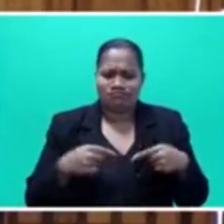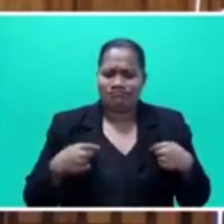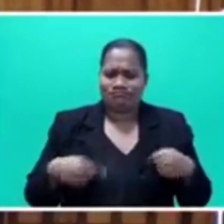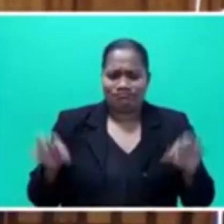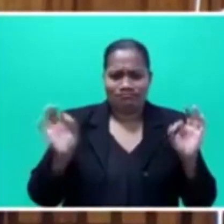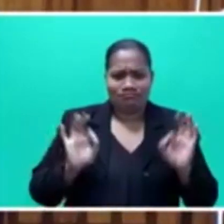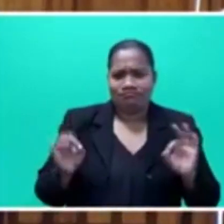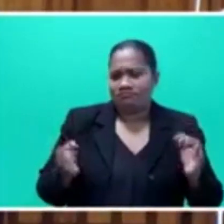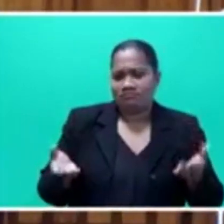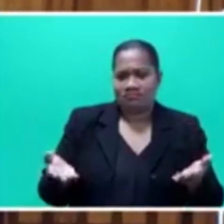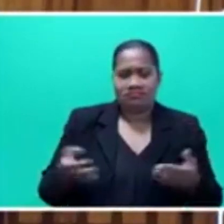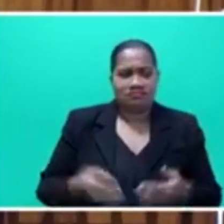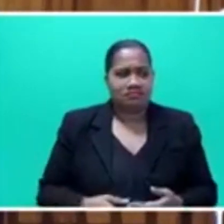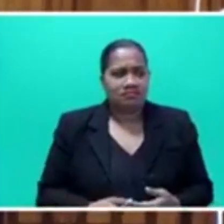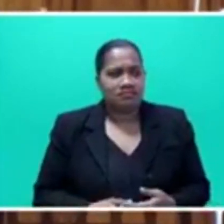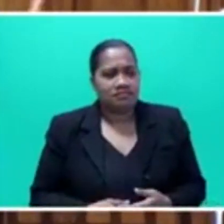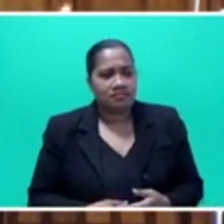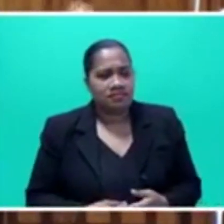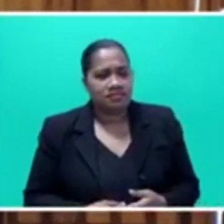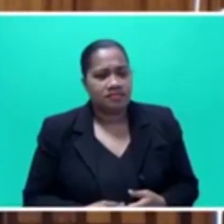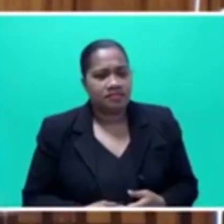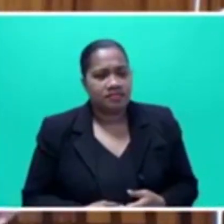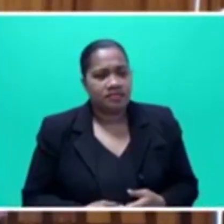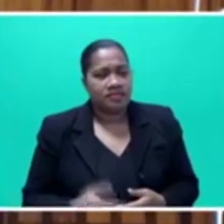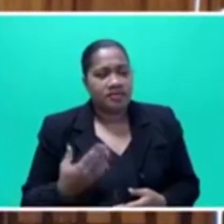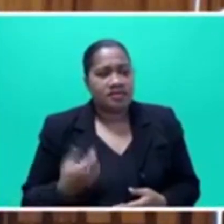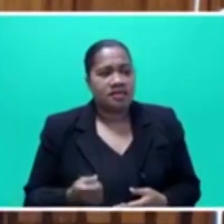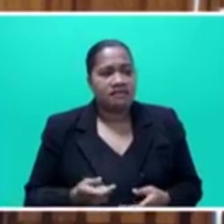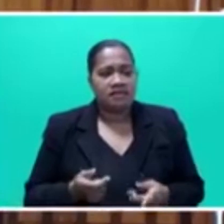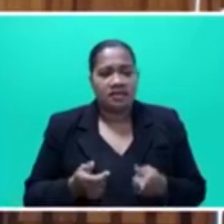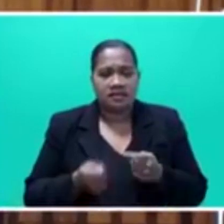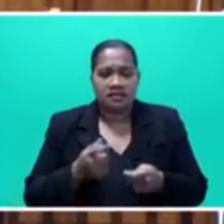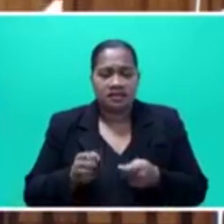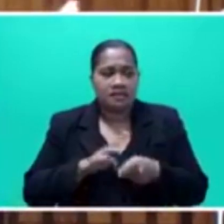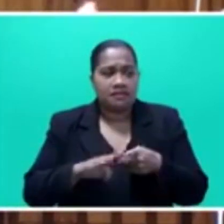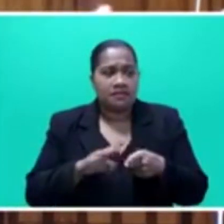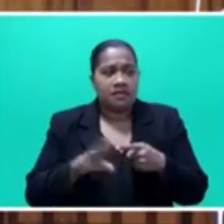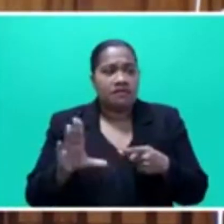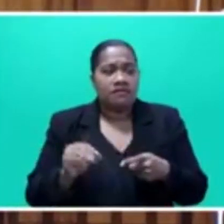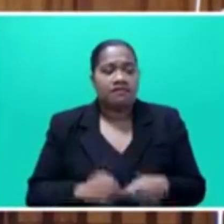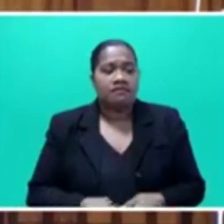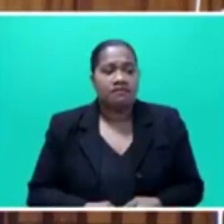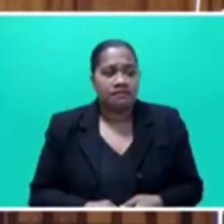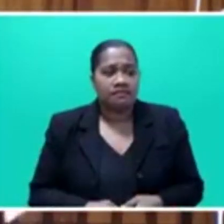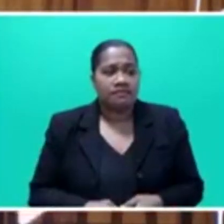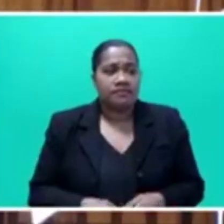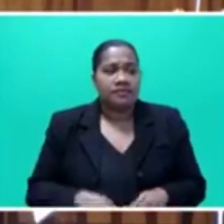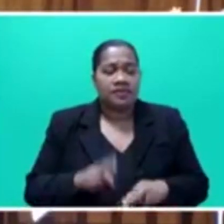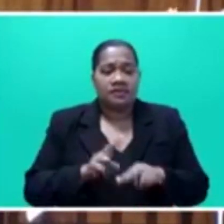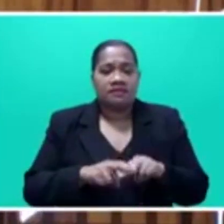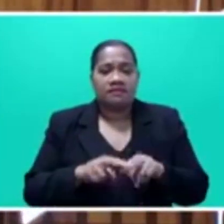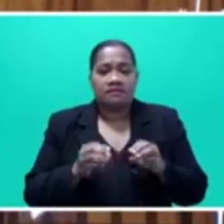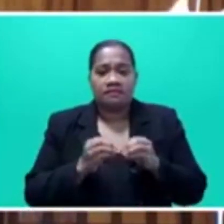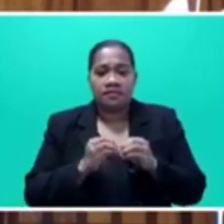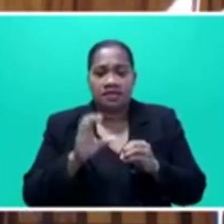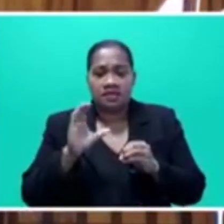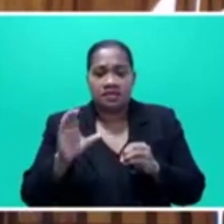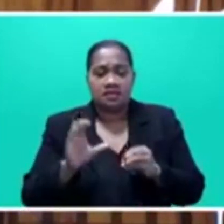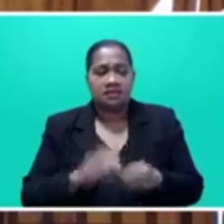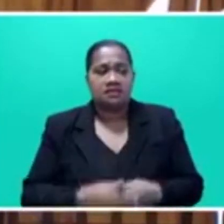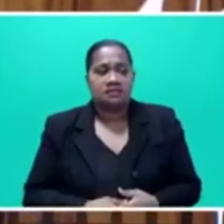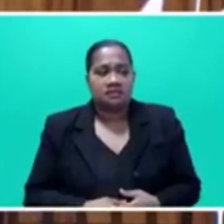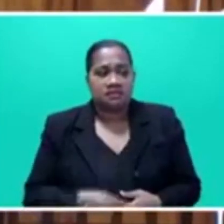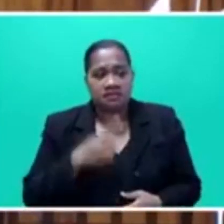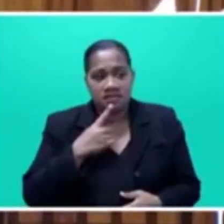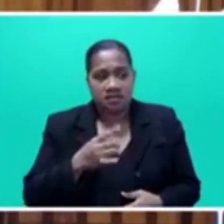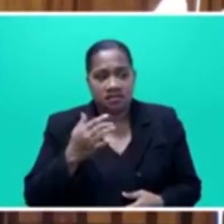No diplomatic mission highlighted. And I have here a text message from the editor of ABC, Indra. He said, he rang